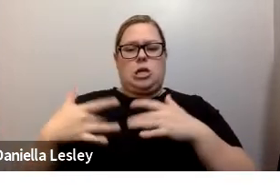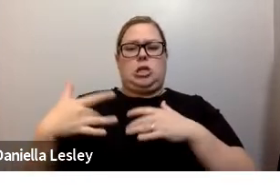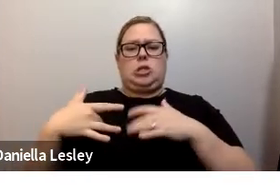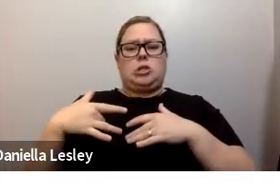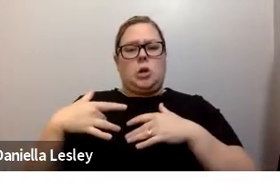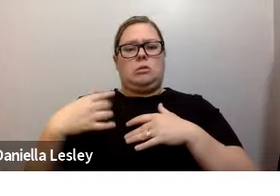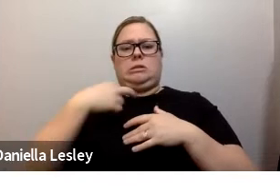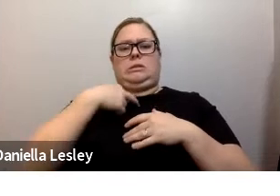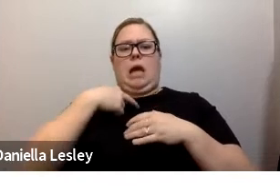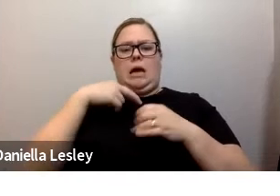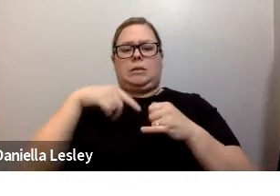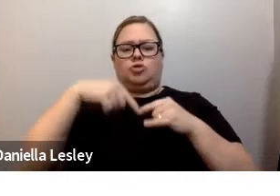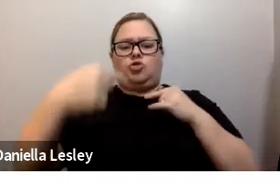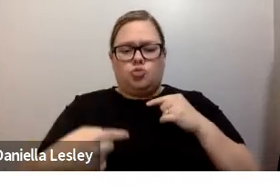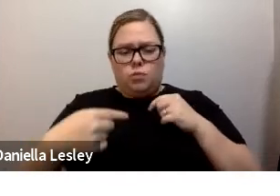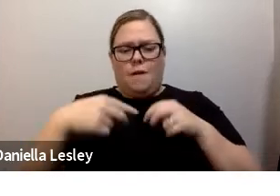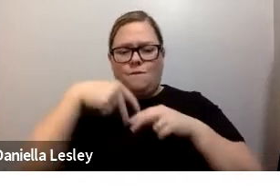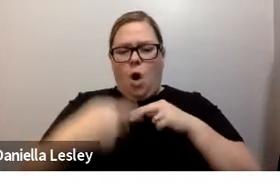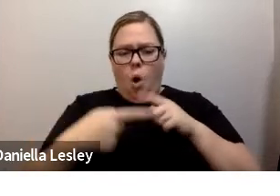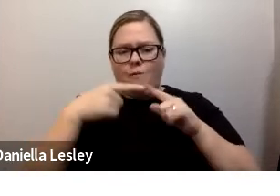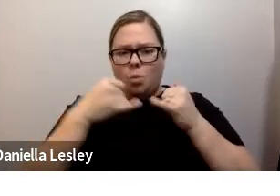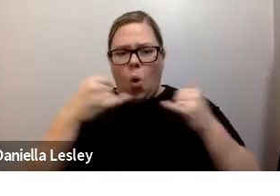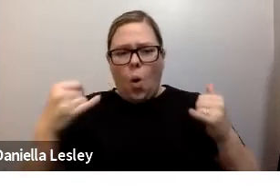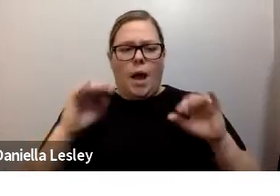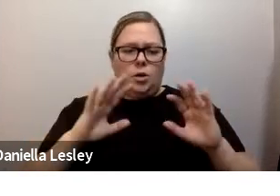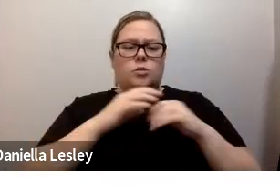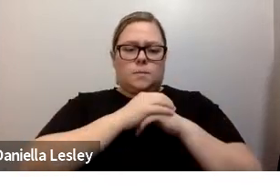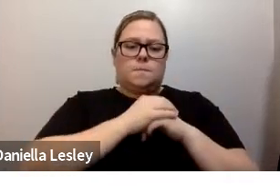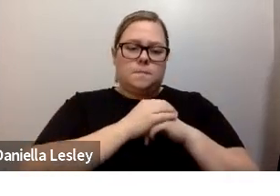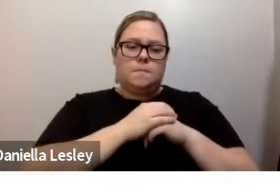getting caught in any wires or any fall risks due to that.